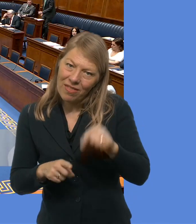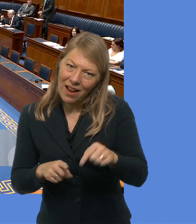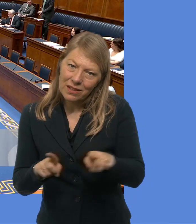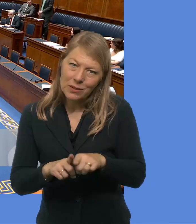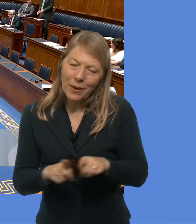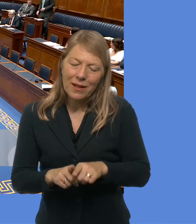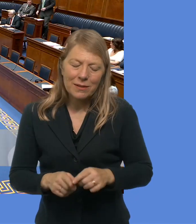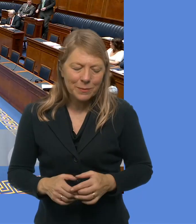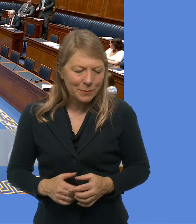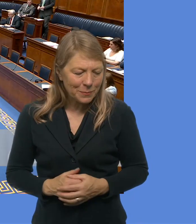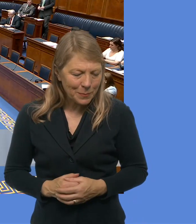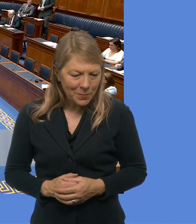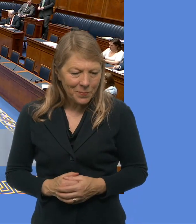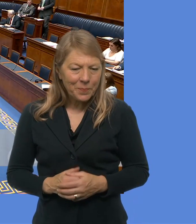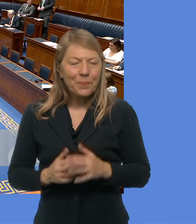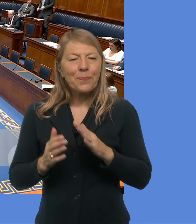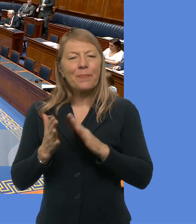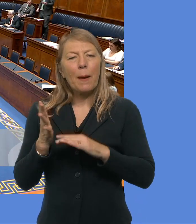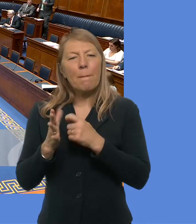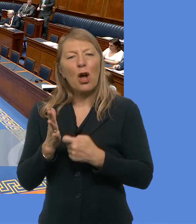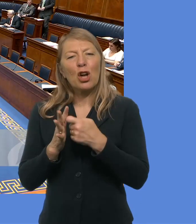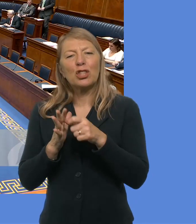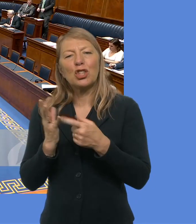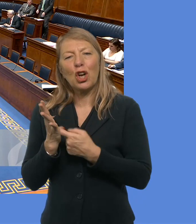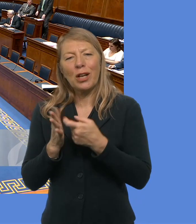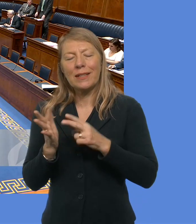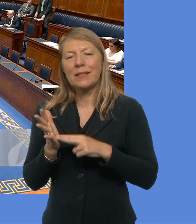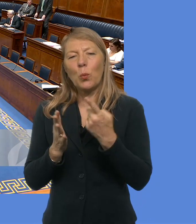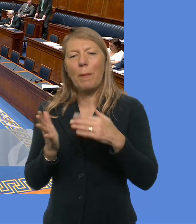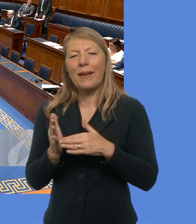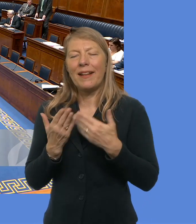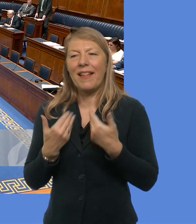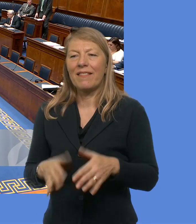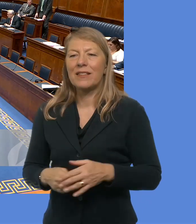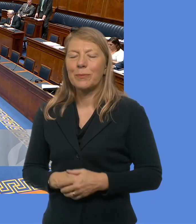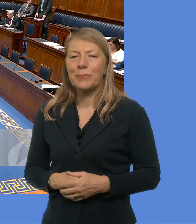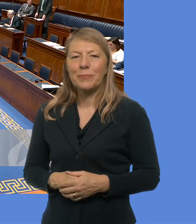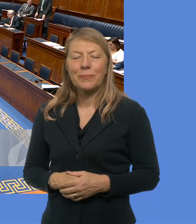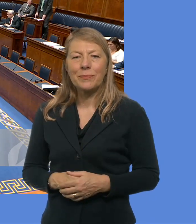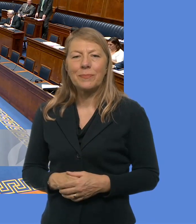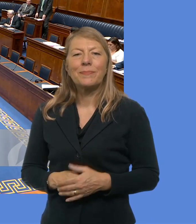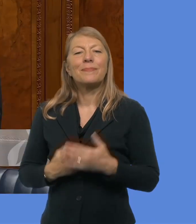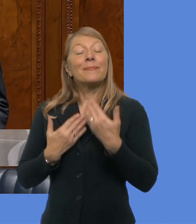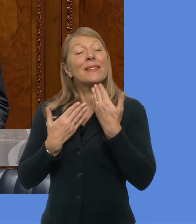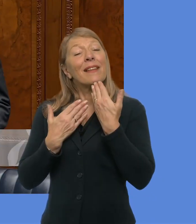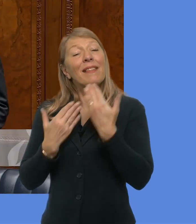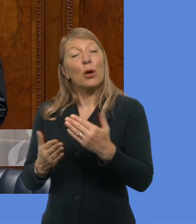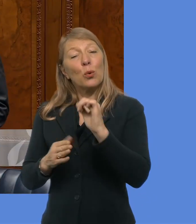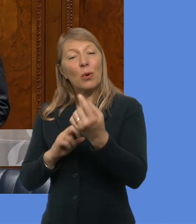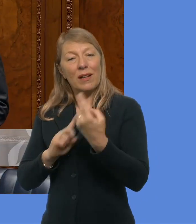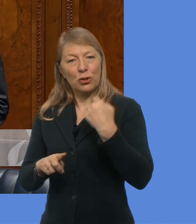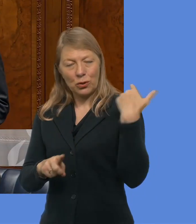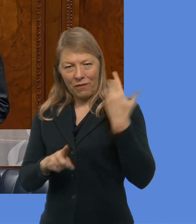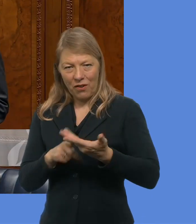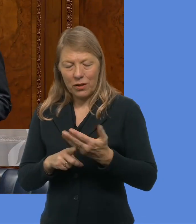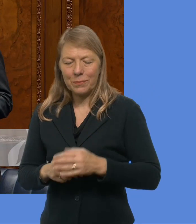left. For the answer. for that answer so far. Able